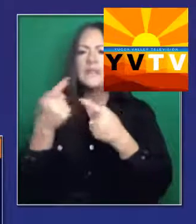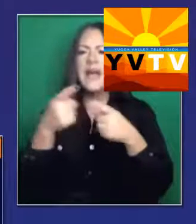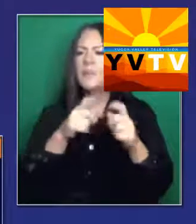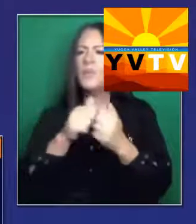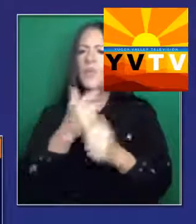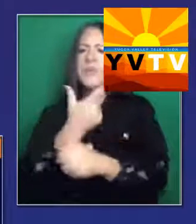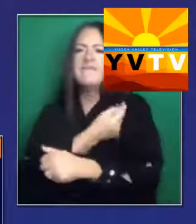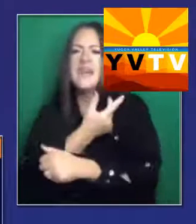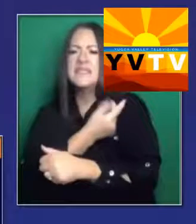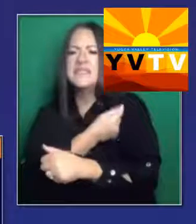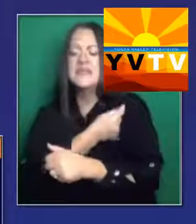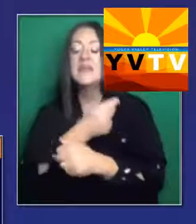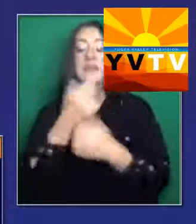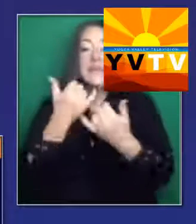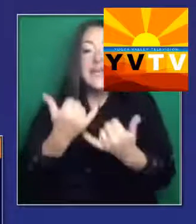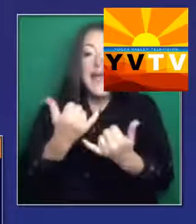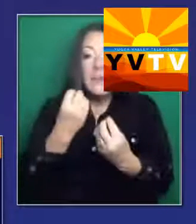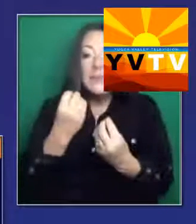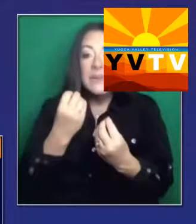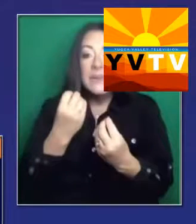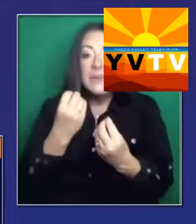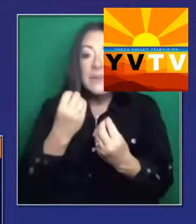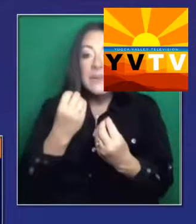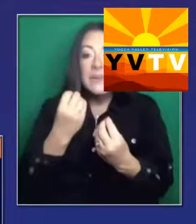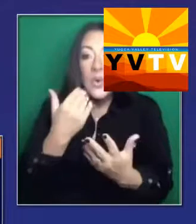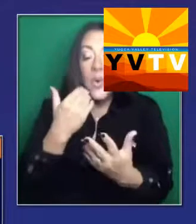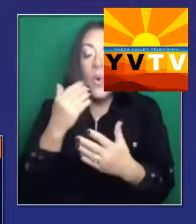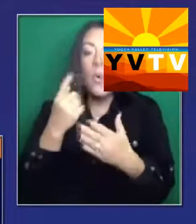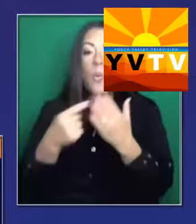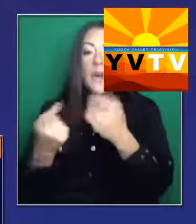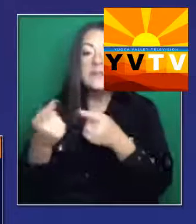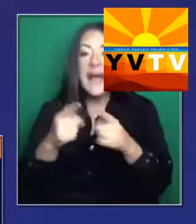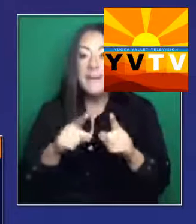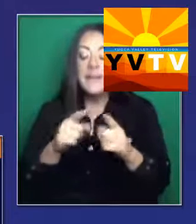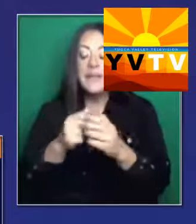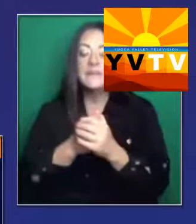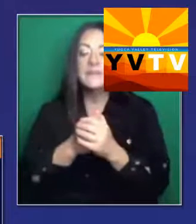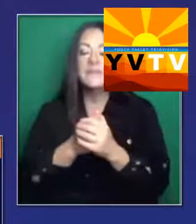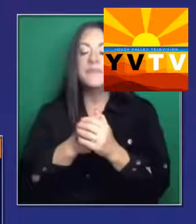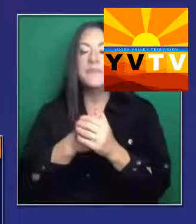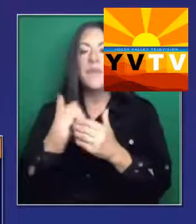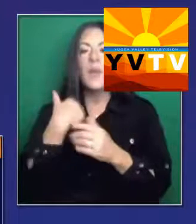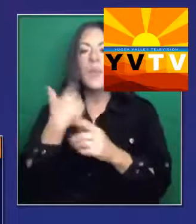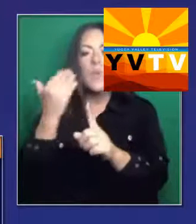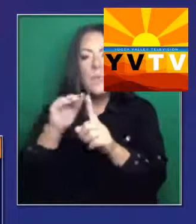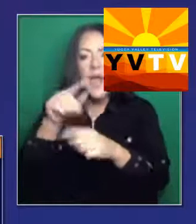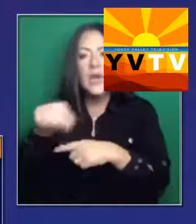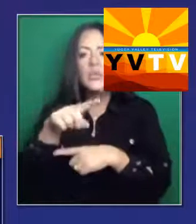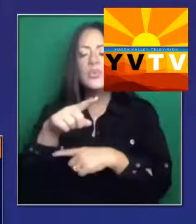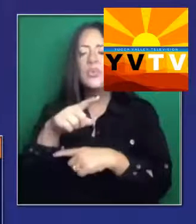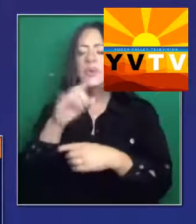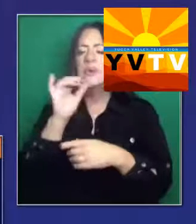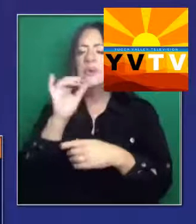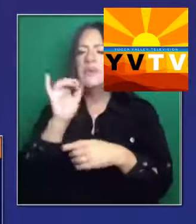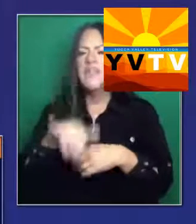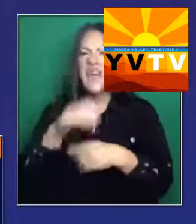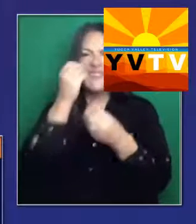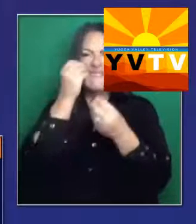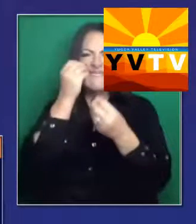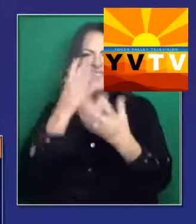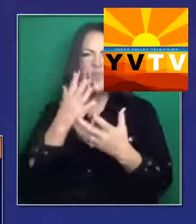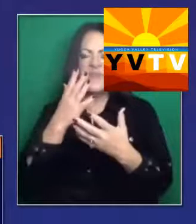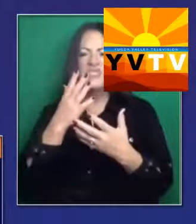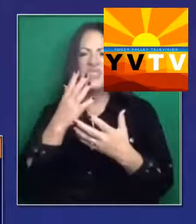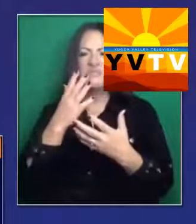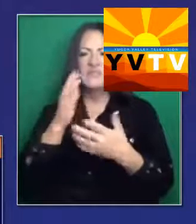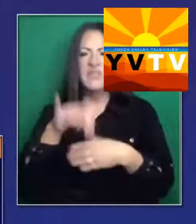we are doing. You're going to get updates consistently on this. And I'll remind you, a lot of this information is made available on the state site, the